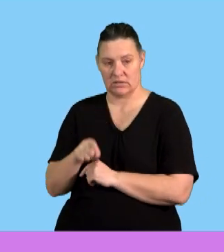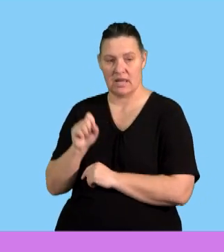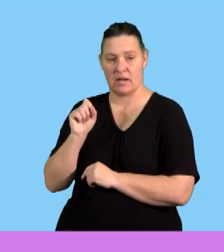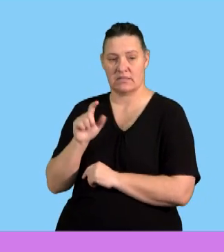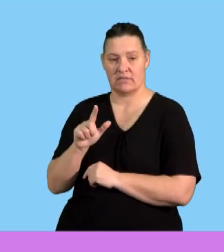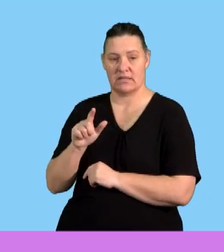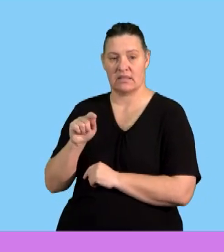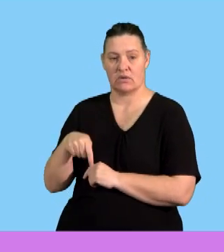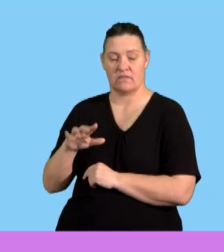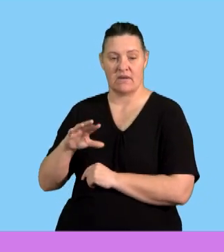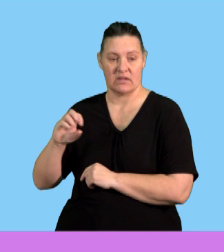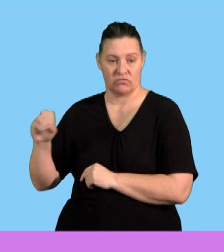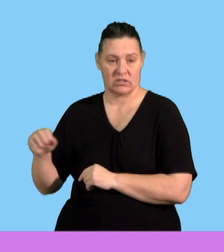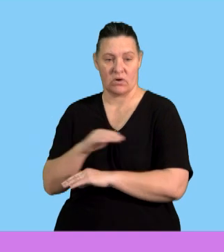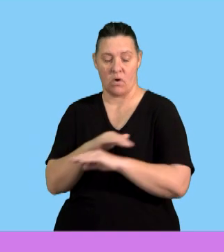minus old